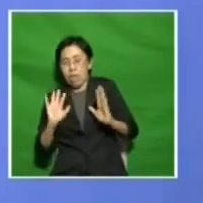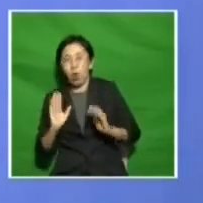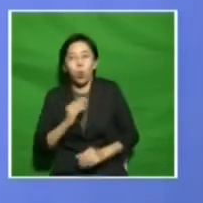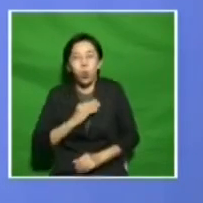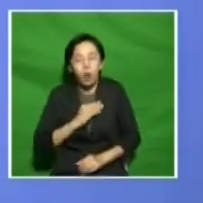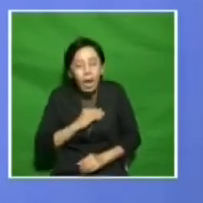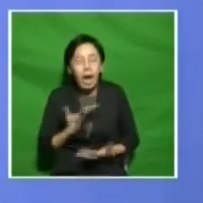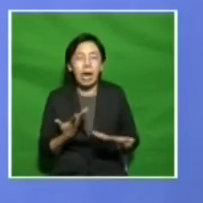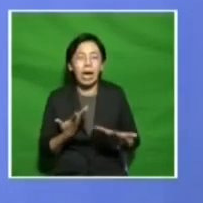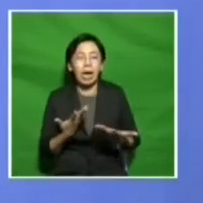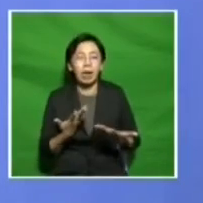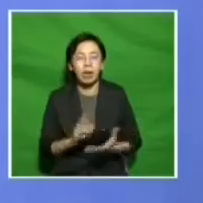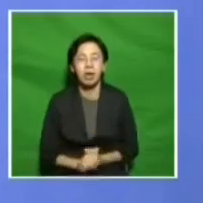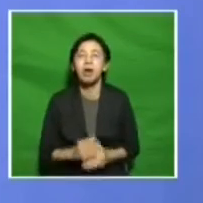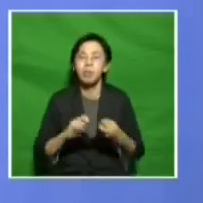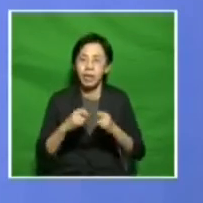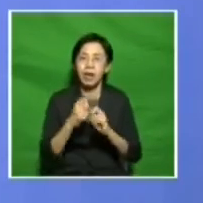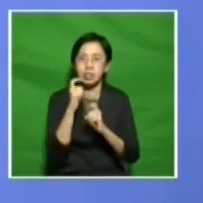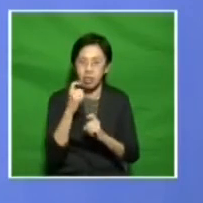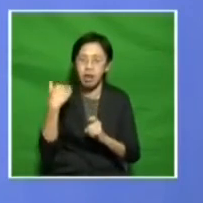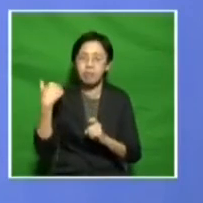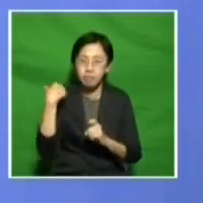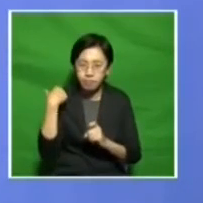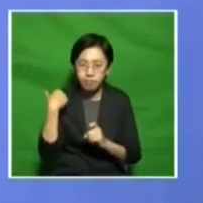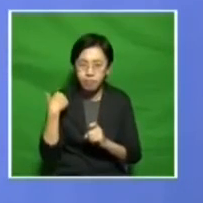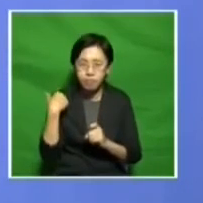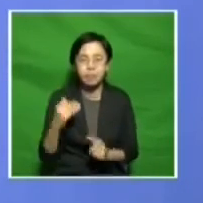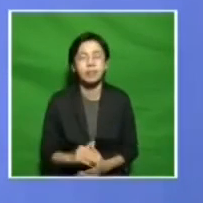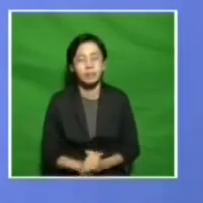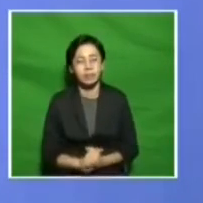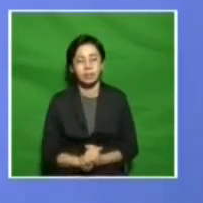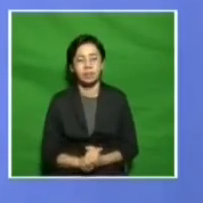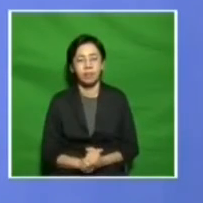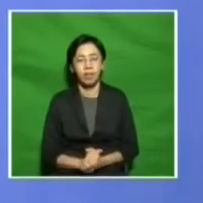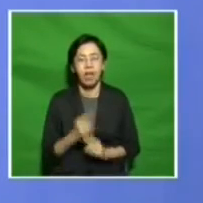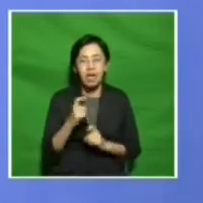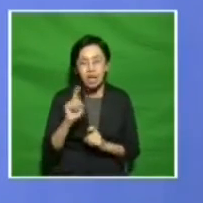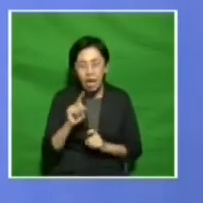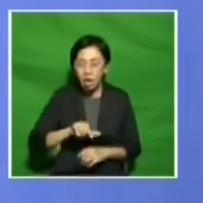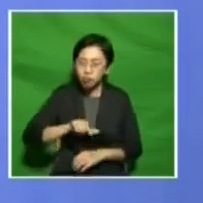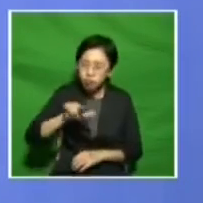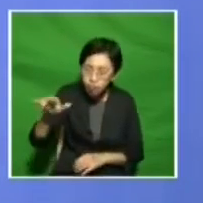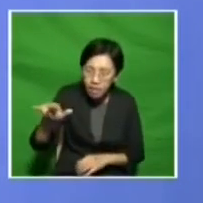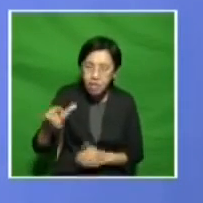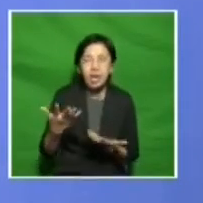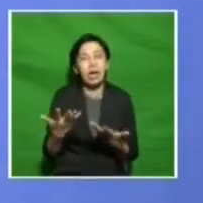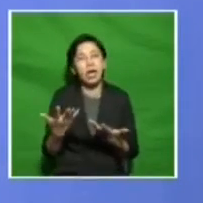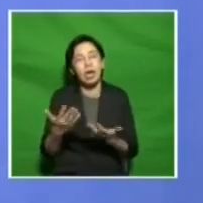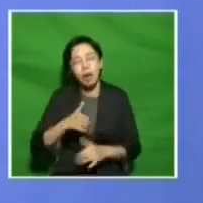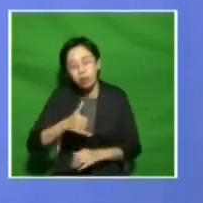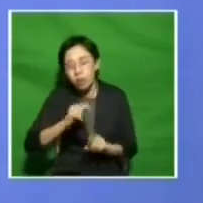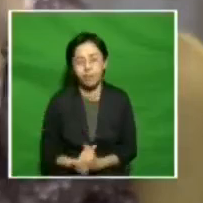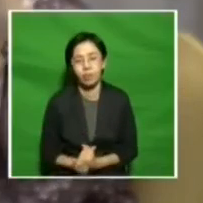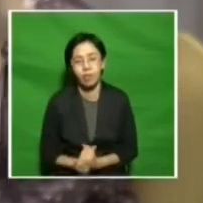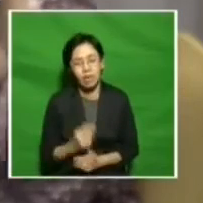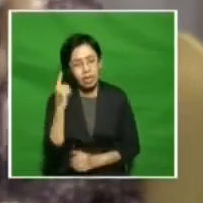yet, but all the directives will be stringently enforced. Yes. And just recently, Khun Thep